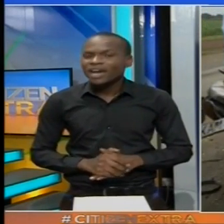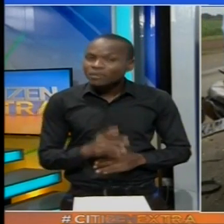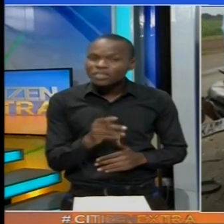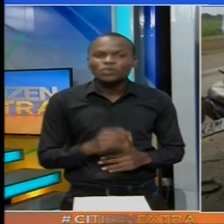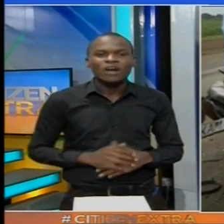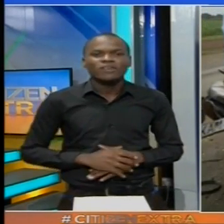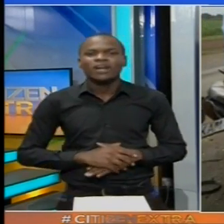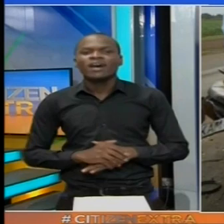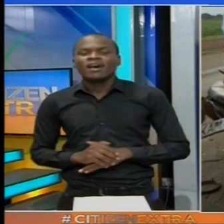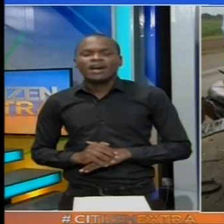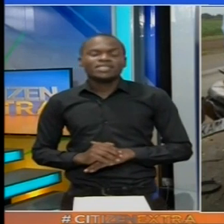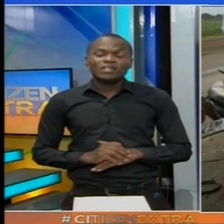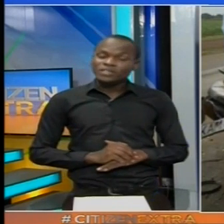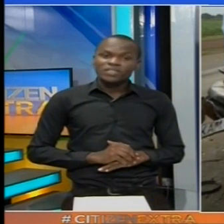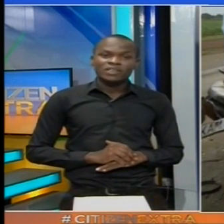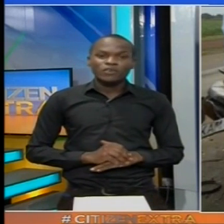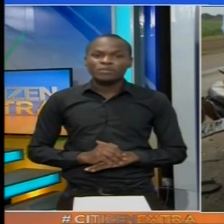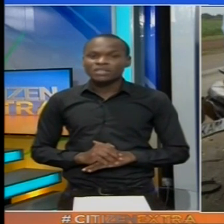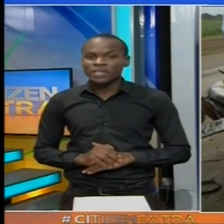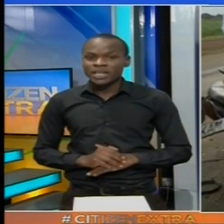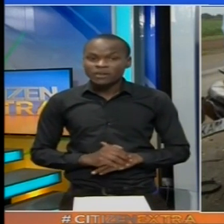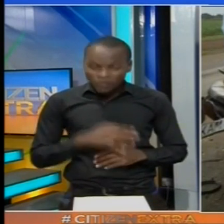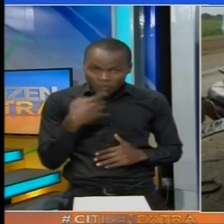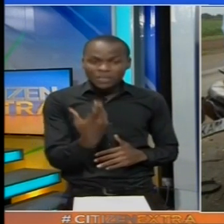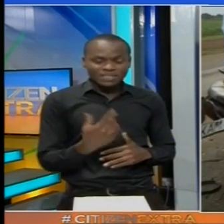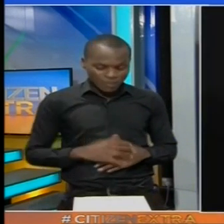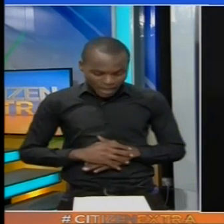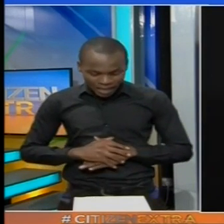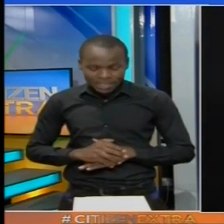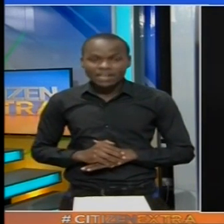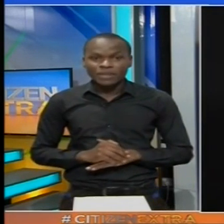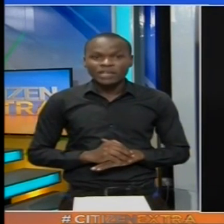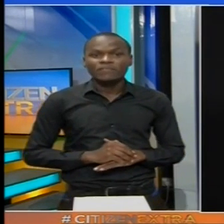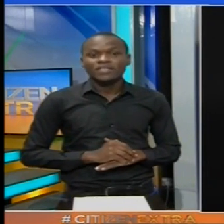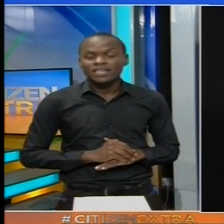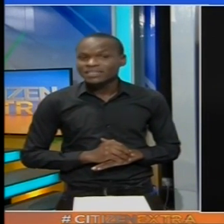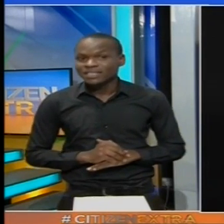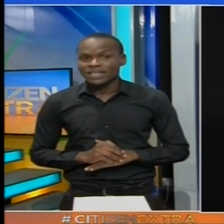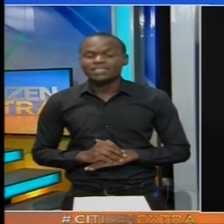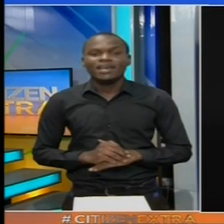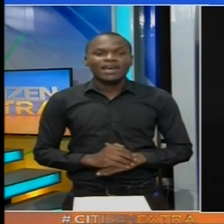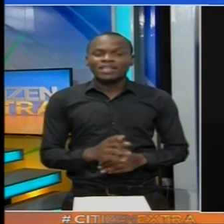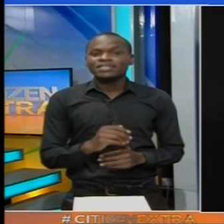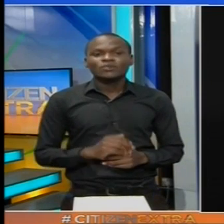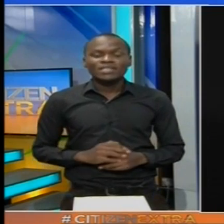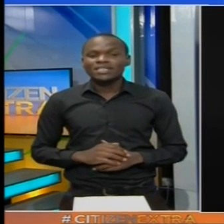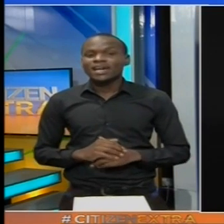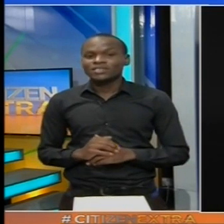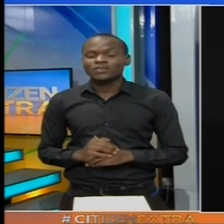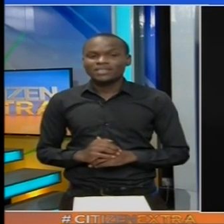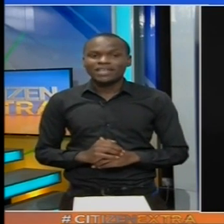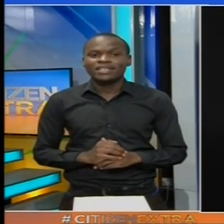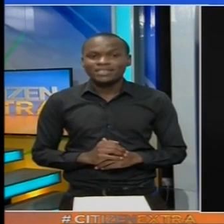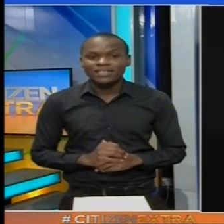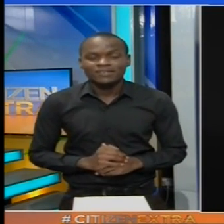church. I happened to have an exclusive interview with Mr. Zachary Migiro after the incident, and this is what he had